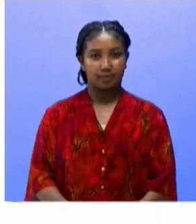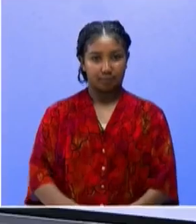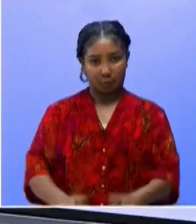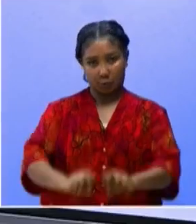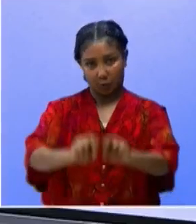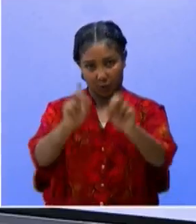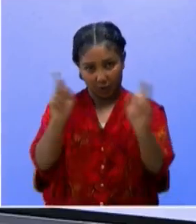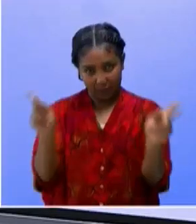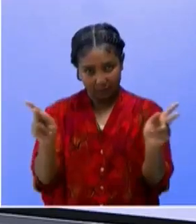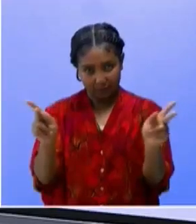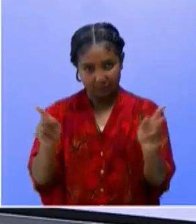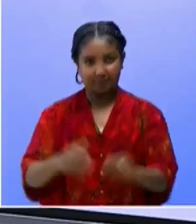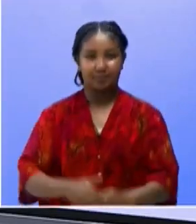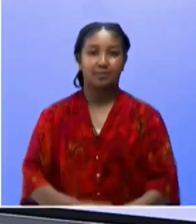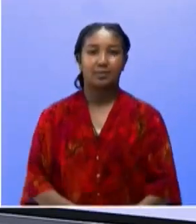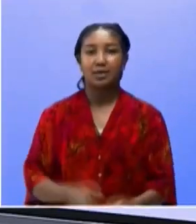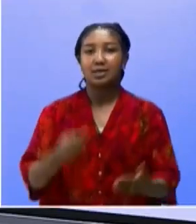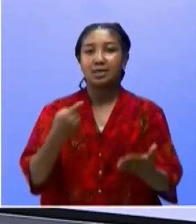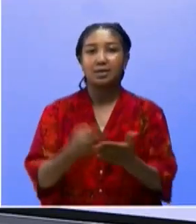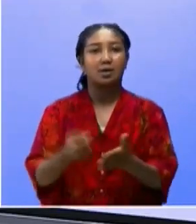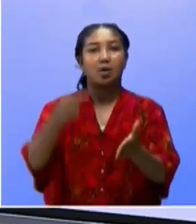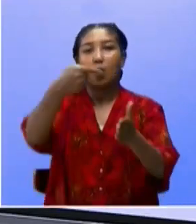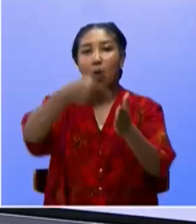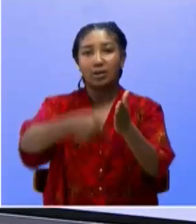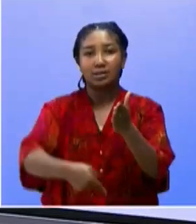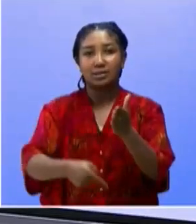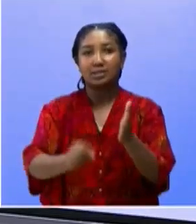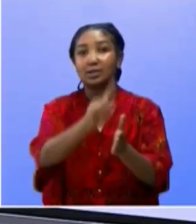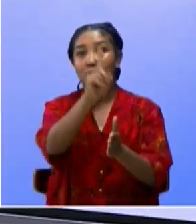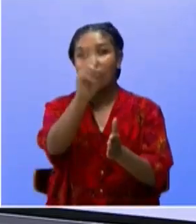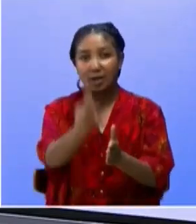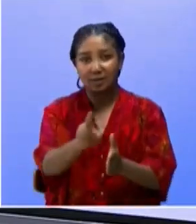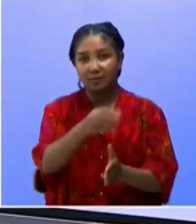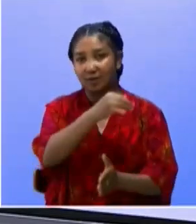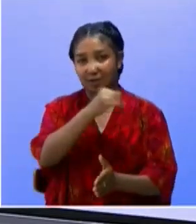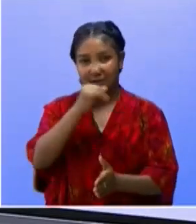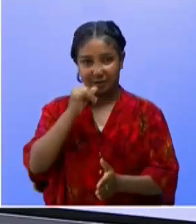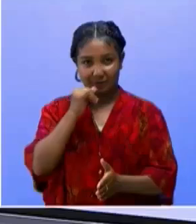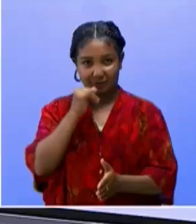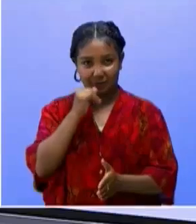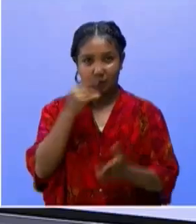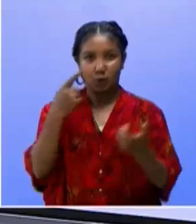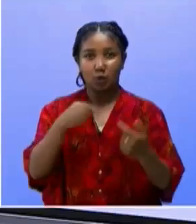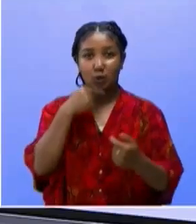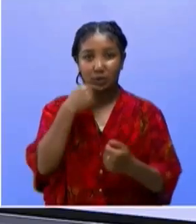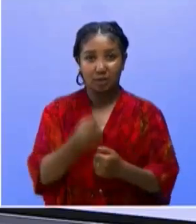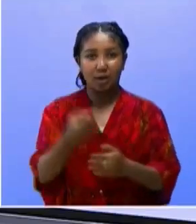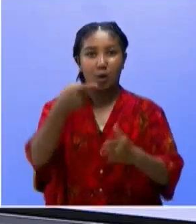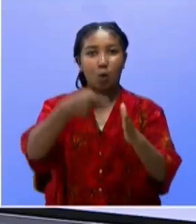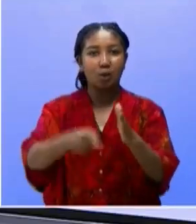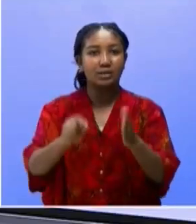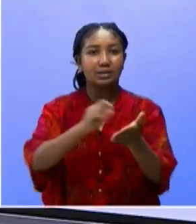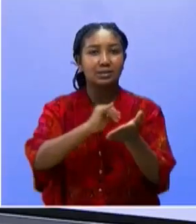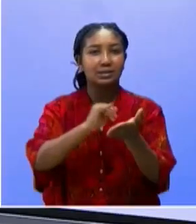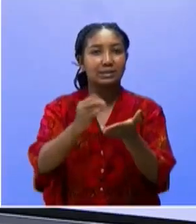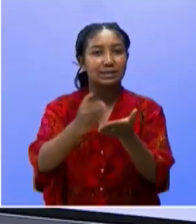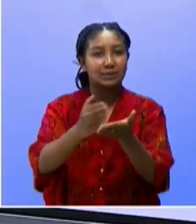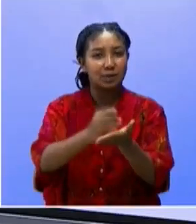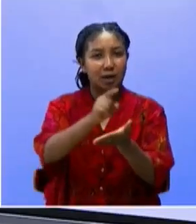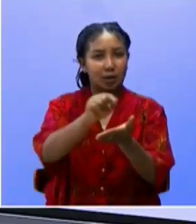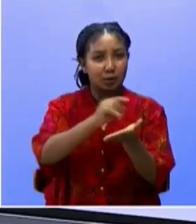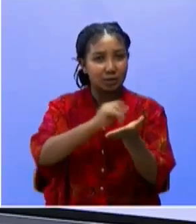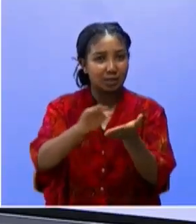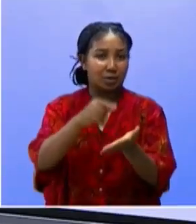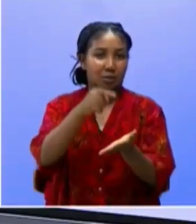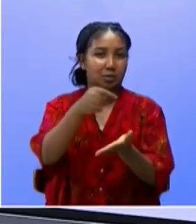right. Here, what is an interrogative what? Adjective. When you say, what subject are you studying?